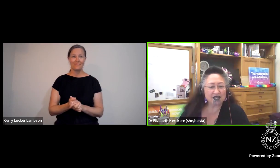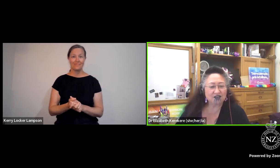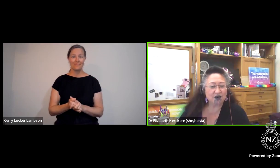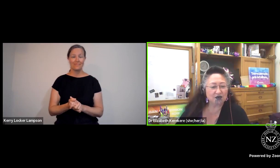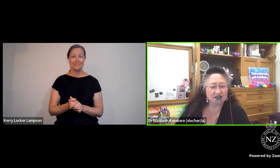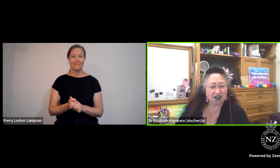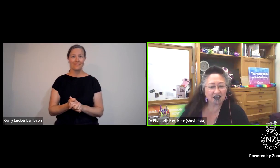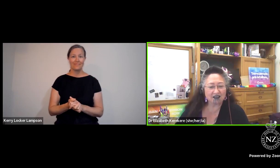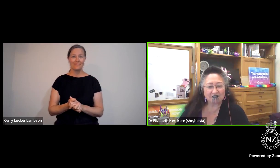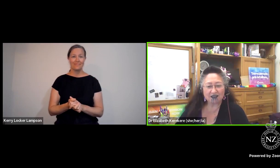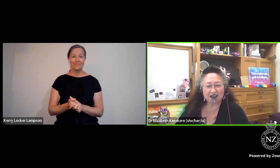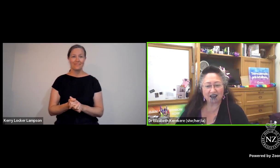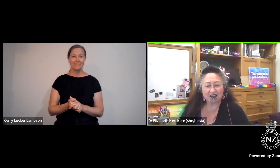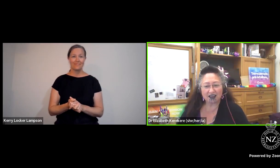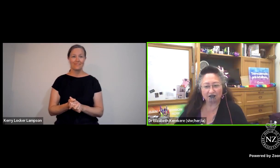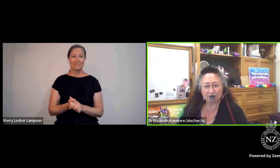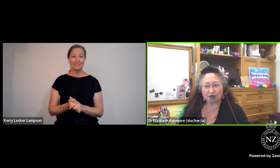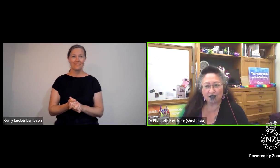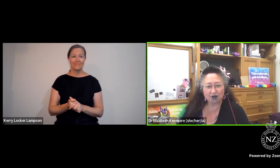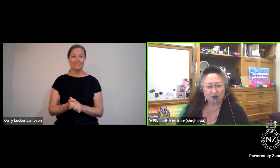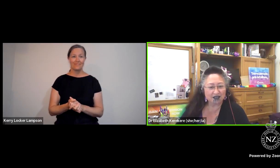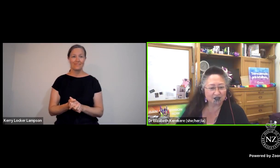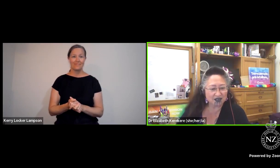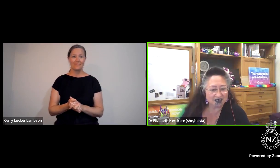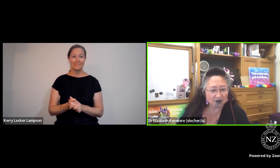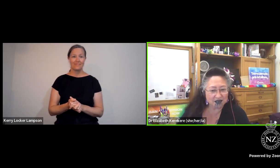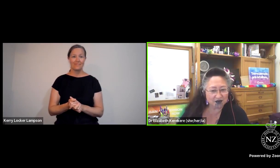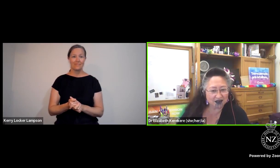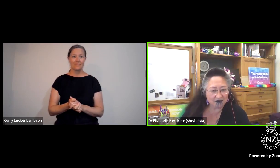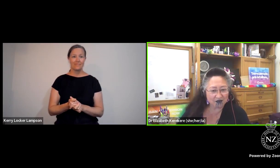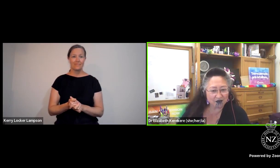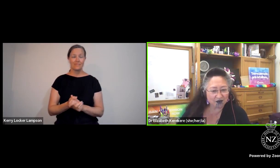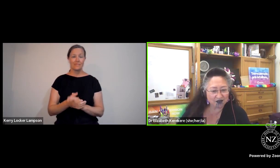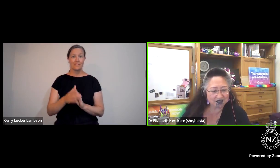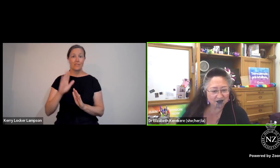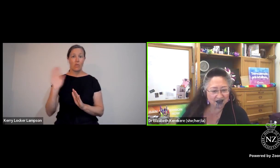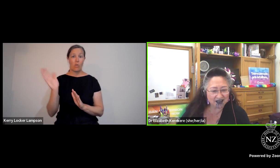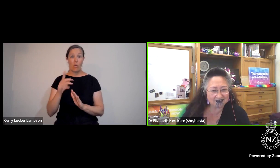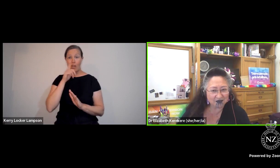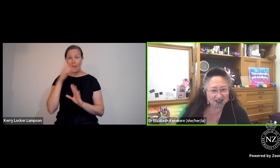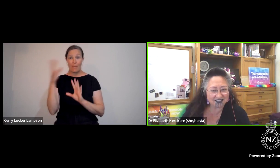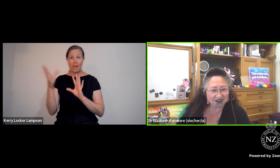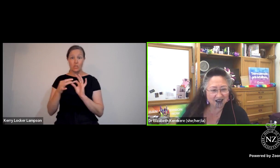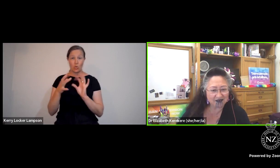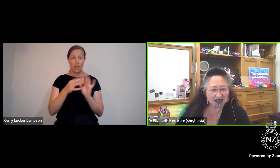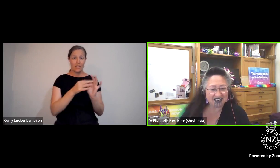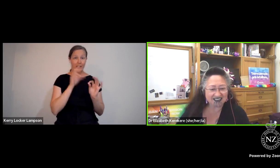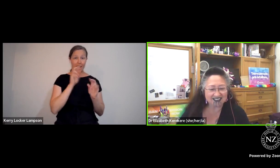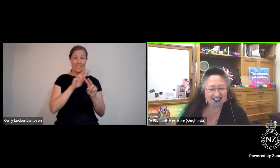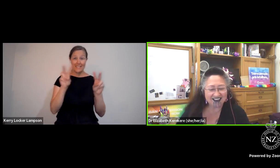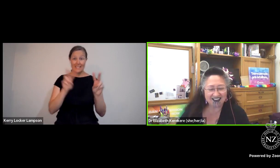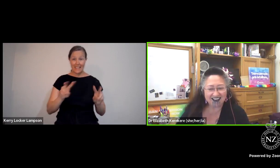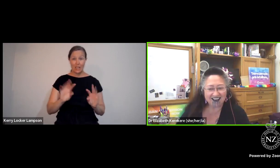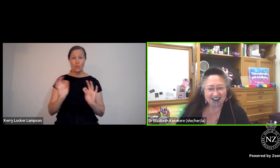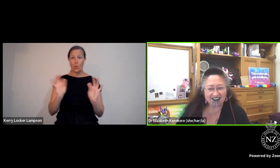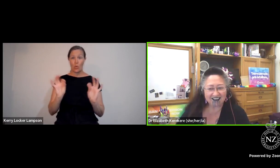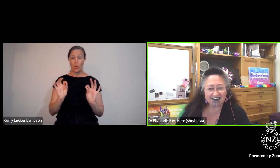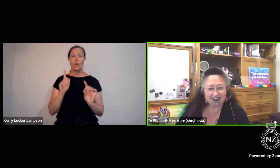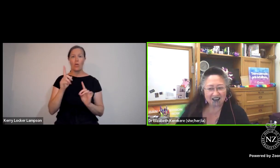Now we don't have everybody who has joined in. We don't have you on the screen. So we just have our panelists.